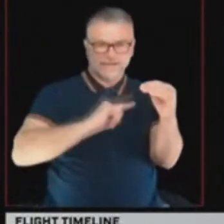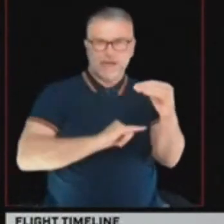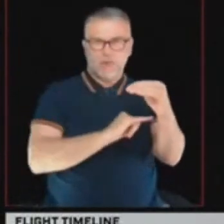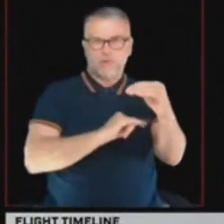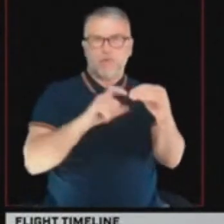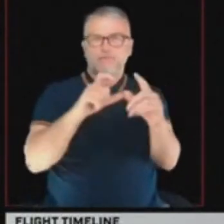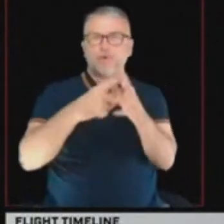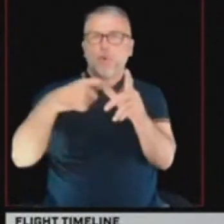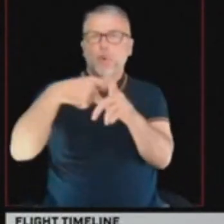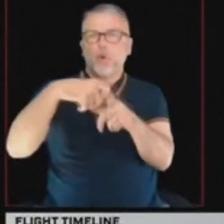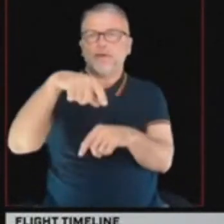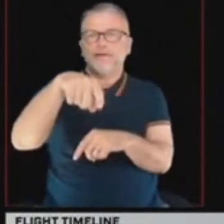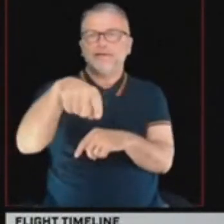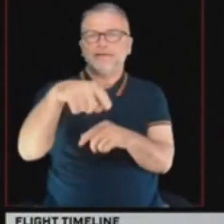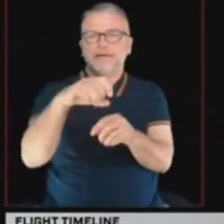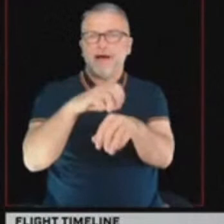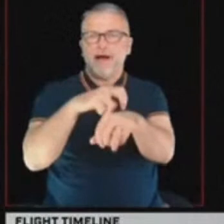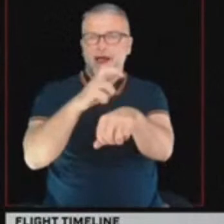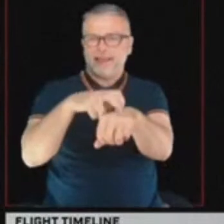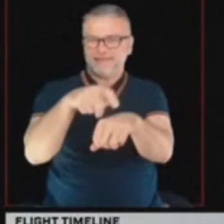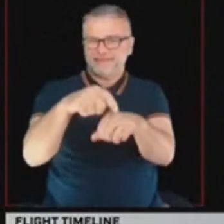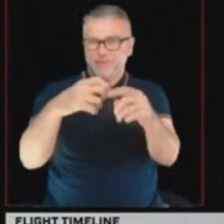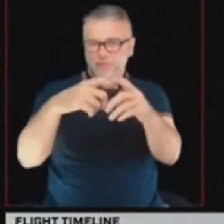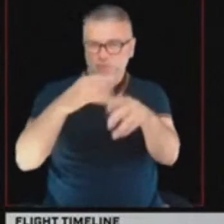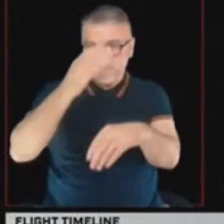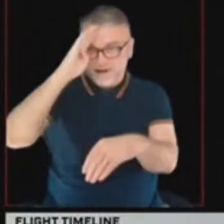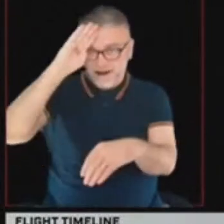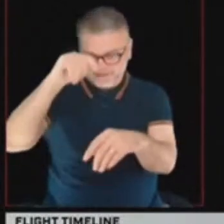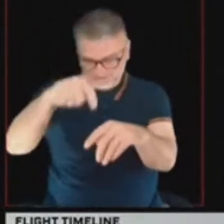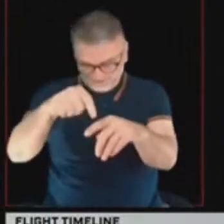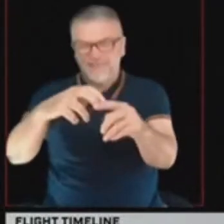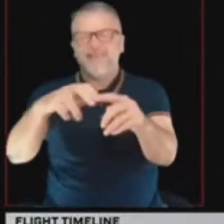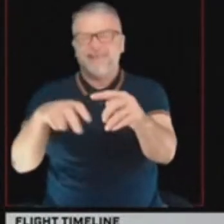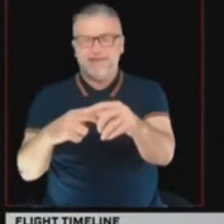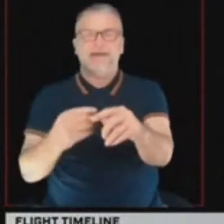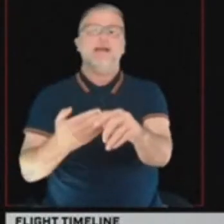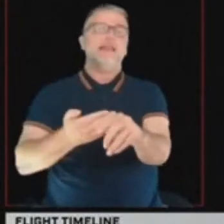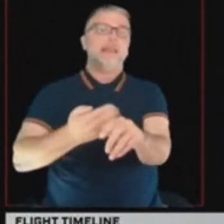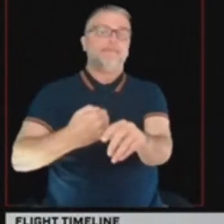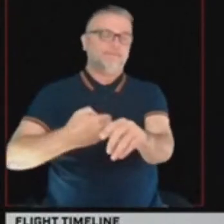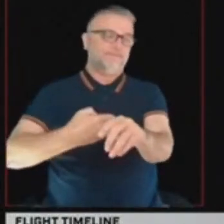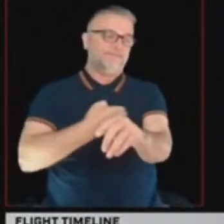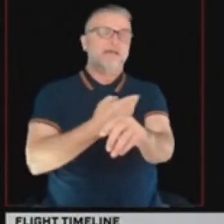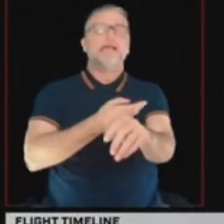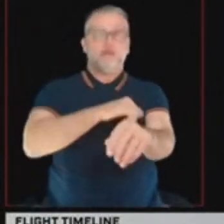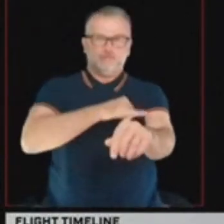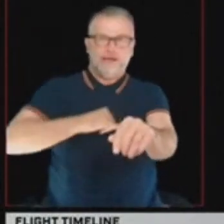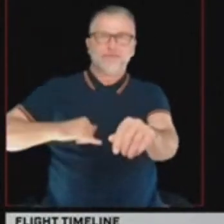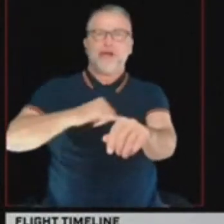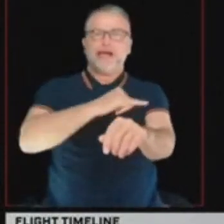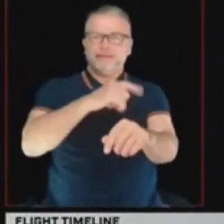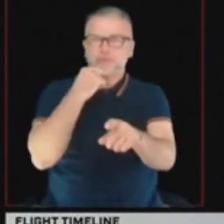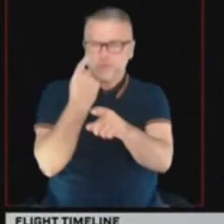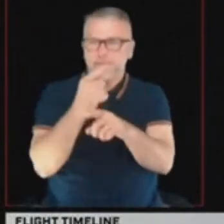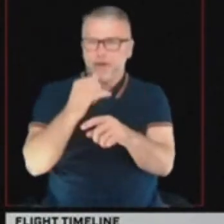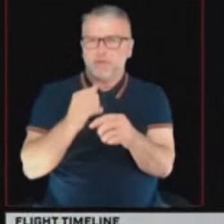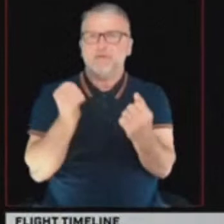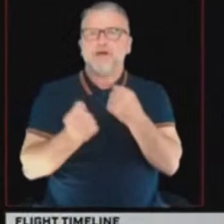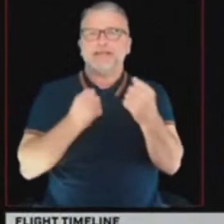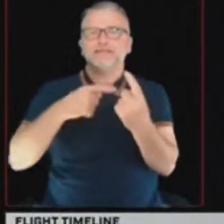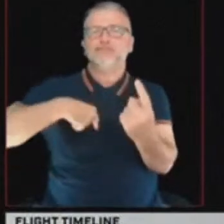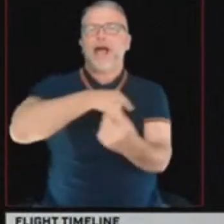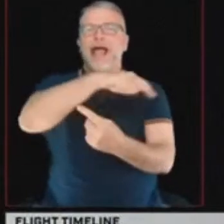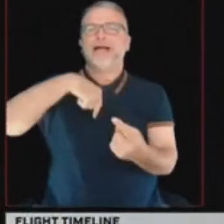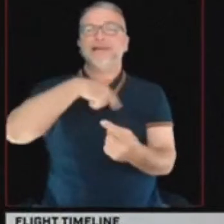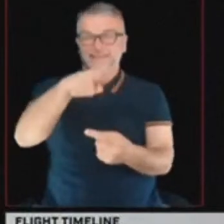in Ireland. We've taken our left-hand turn, and now we're in our racetrack that I had mentioned earlier. So we'll be